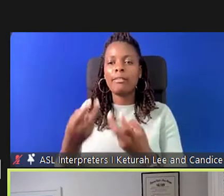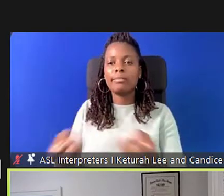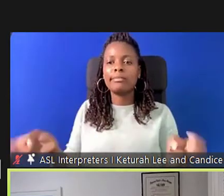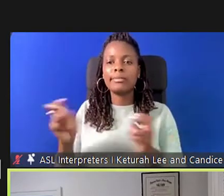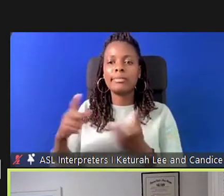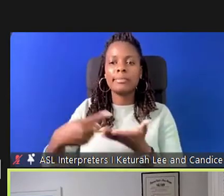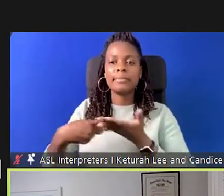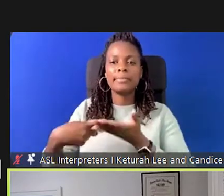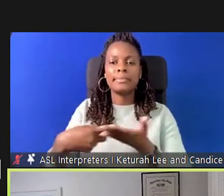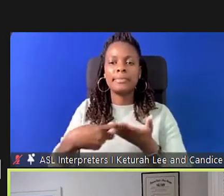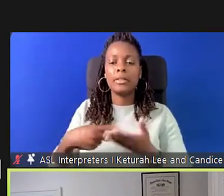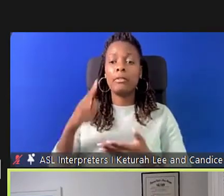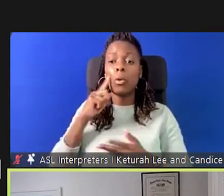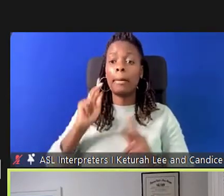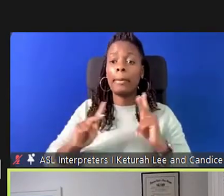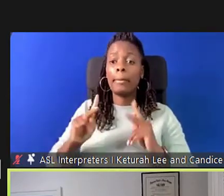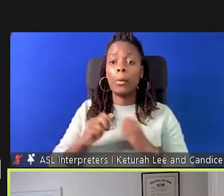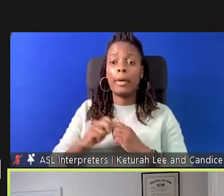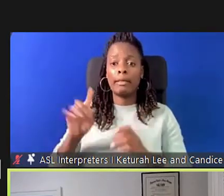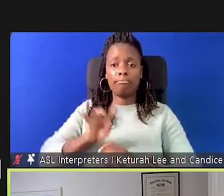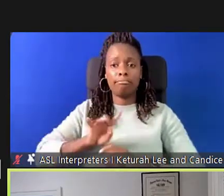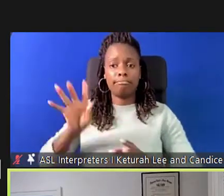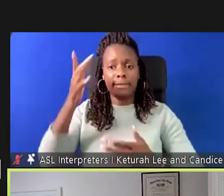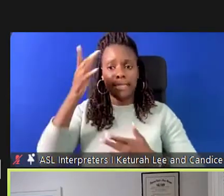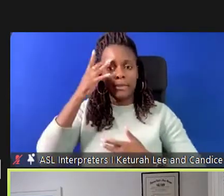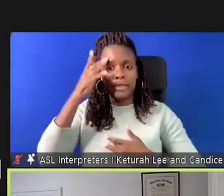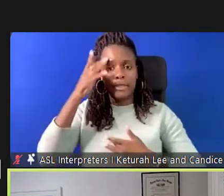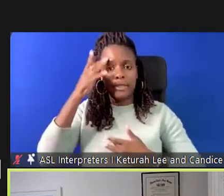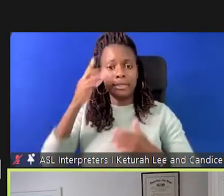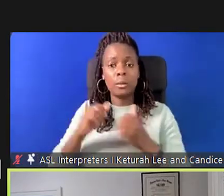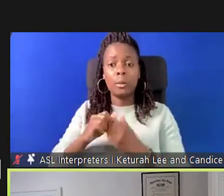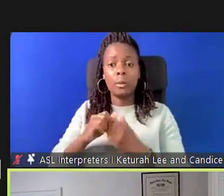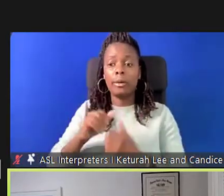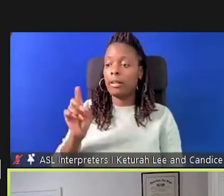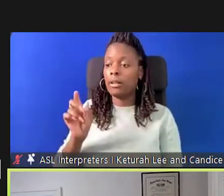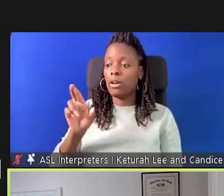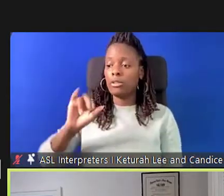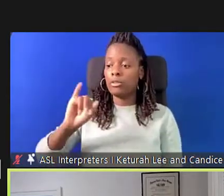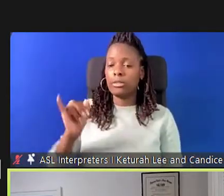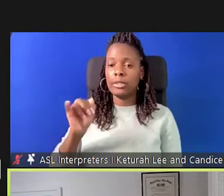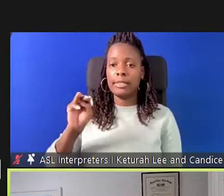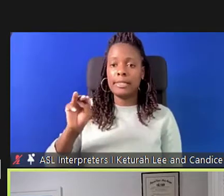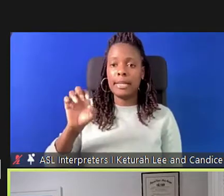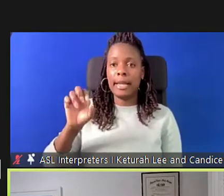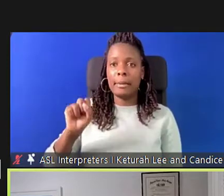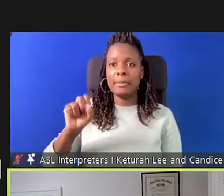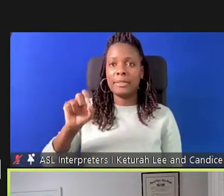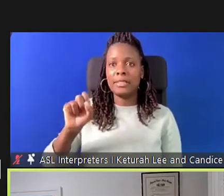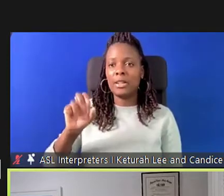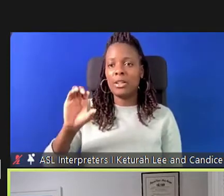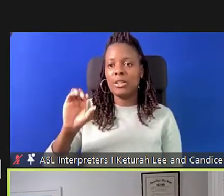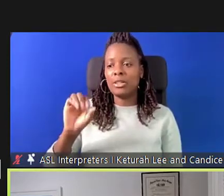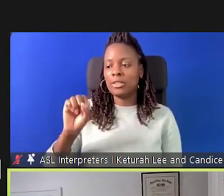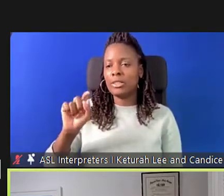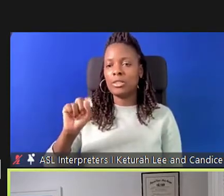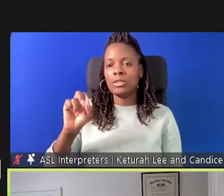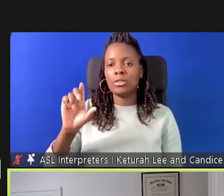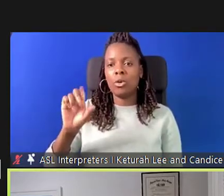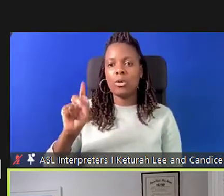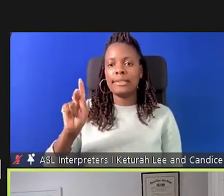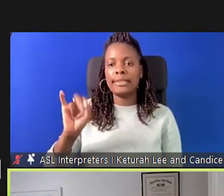People with Serious Illness, along with Dr. James Tulsky of Dana-Farber and Harvard Medical